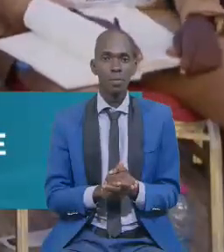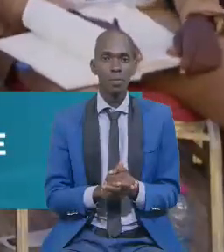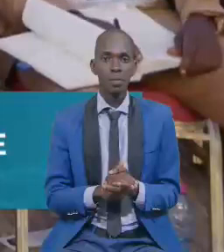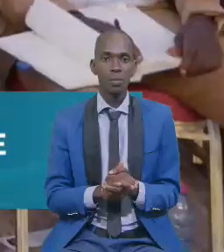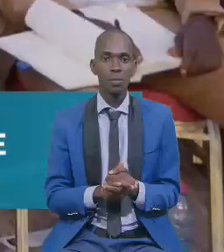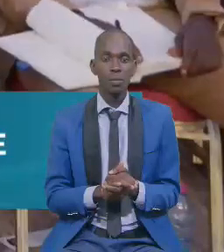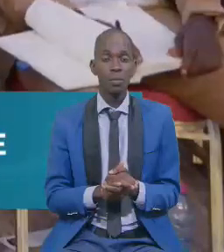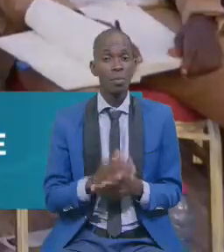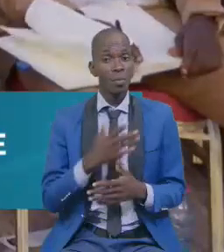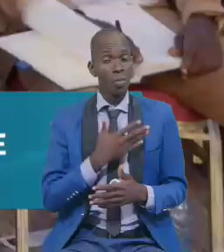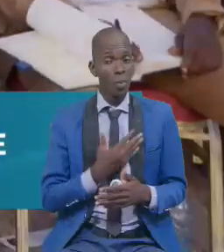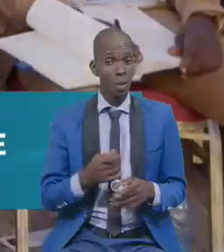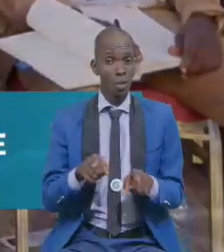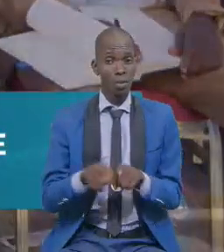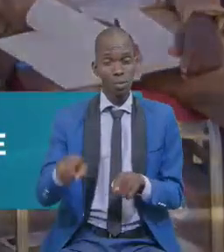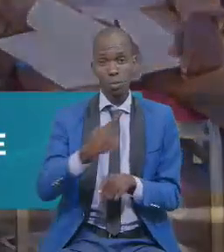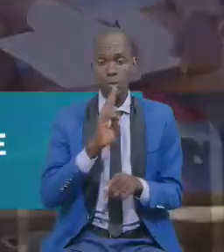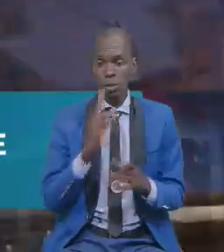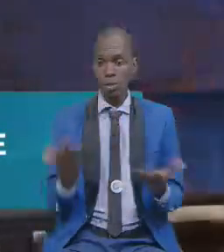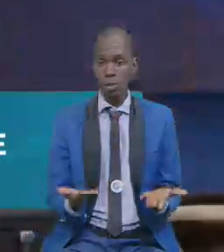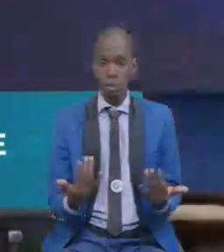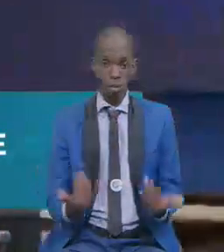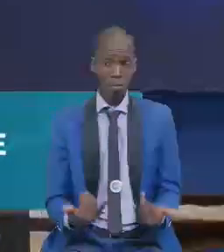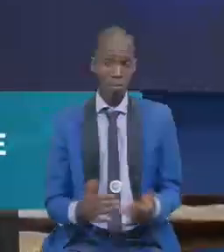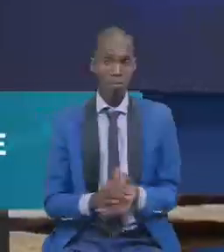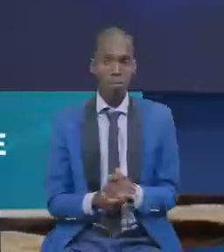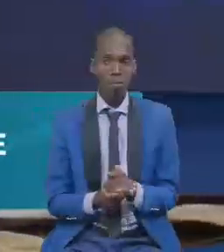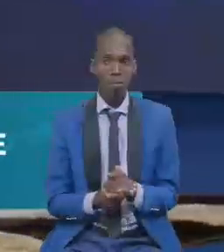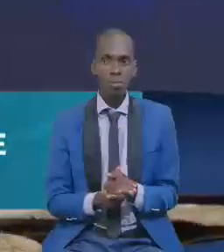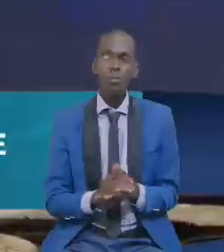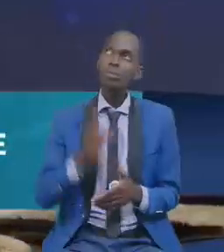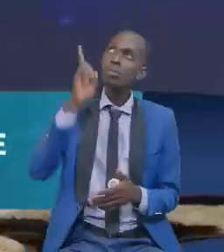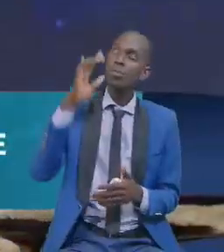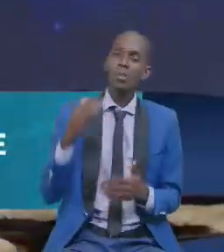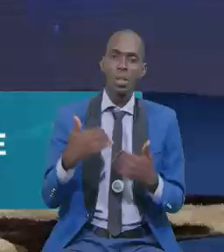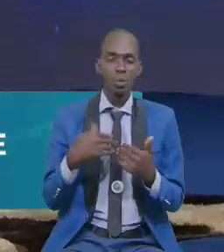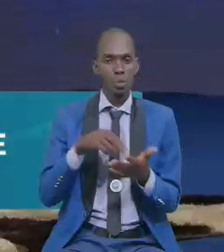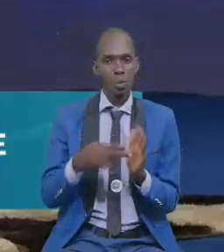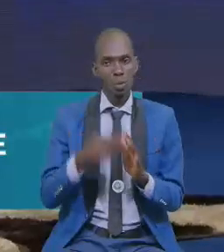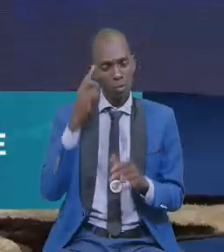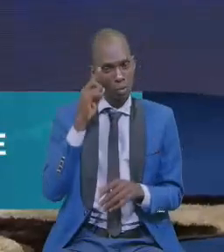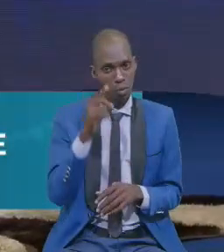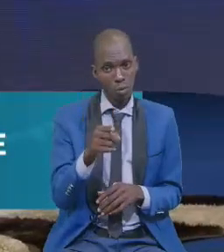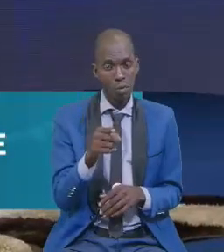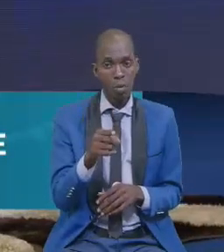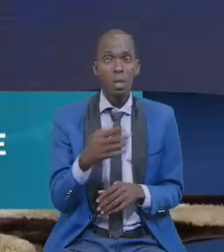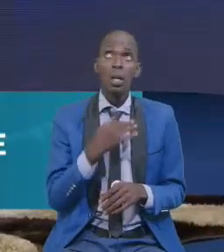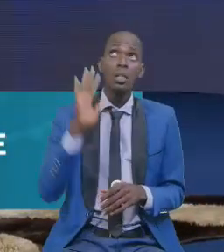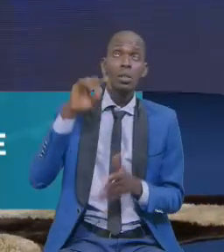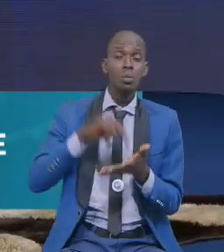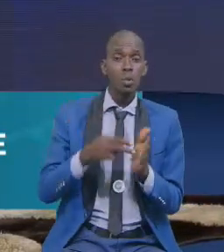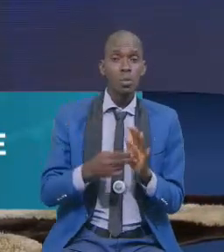And so as we are here tonight, God's own purpose for you is to select you and to choose